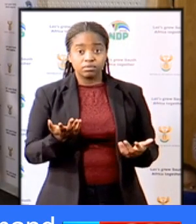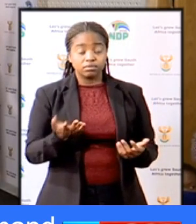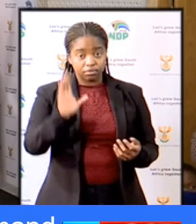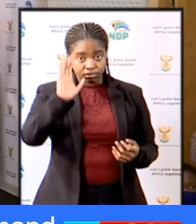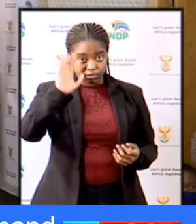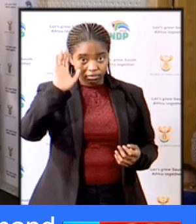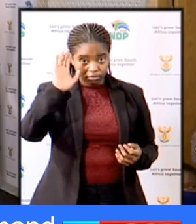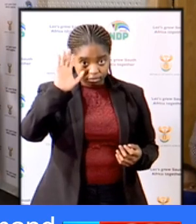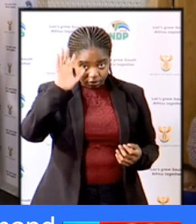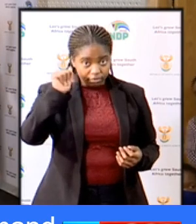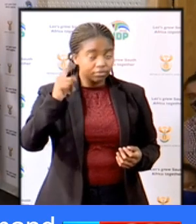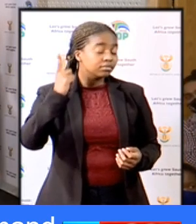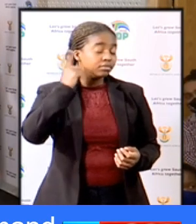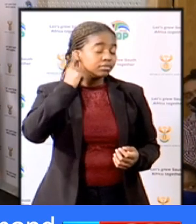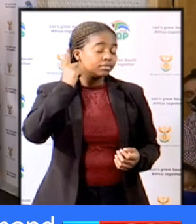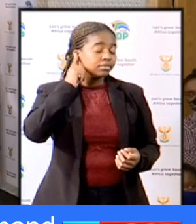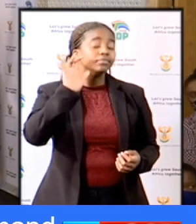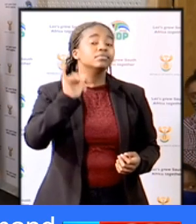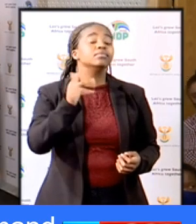Caller, we are all ears.